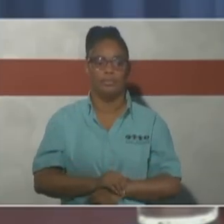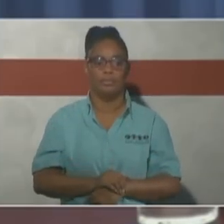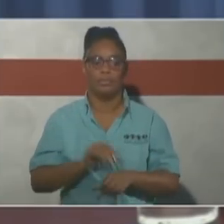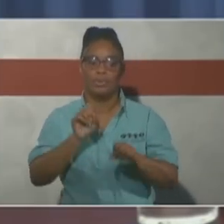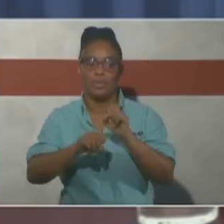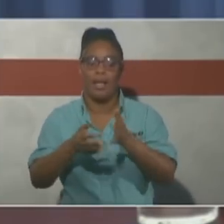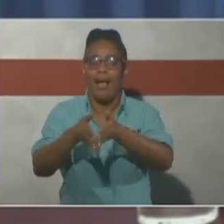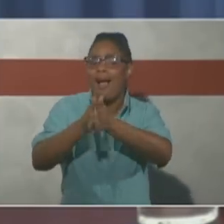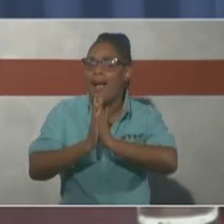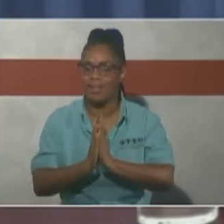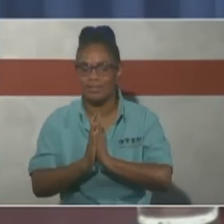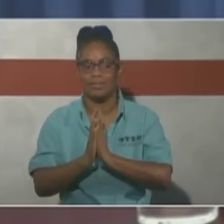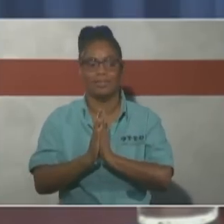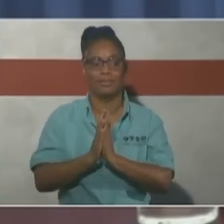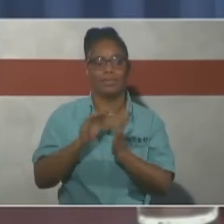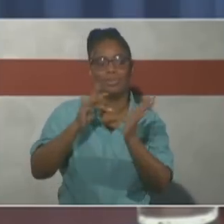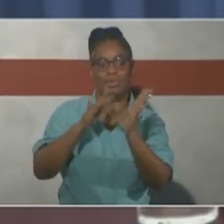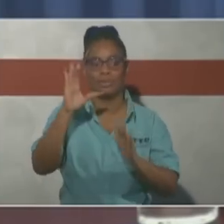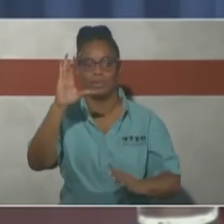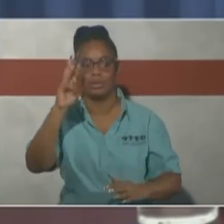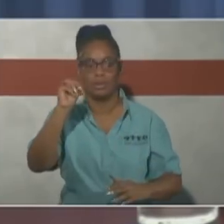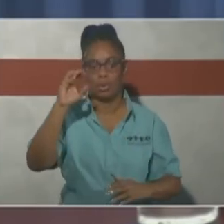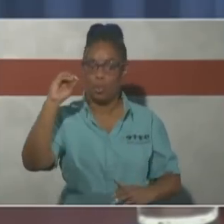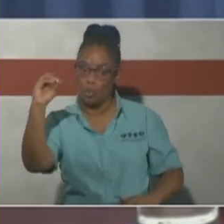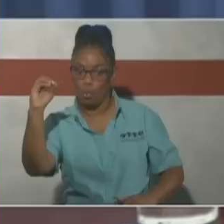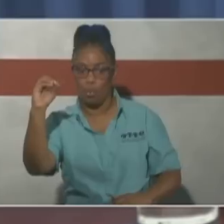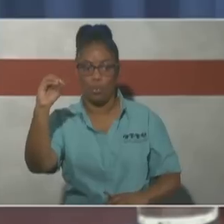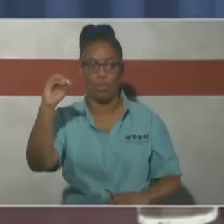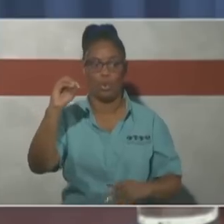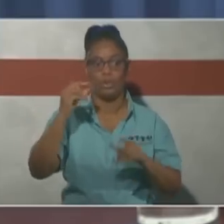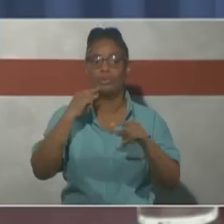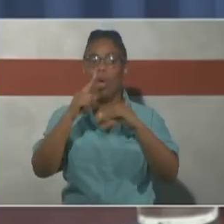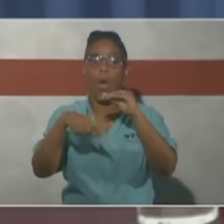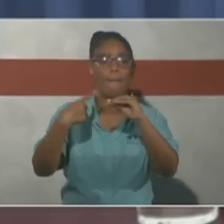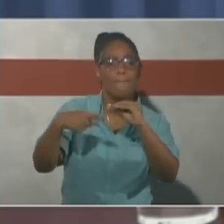evidence clearly shows that vaccination works.